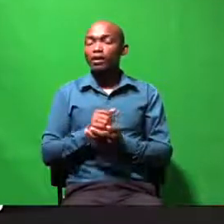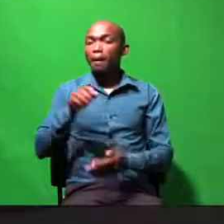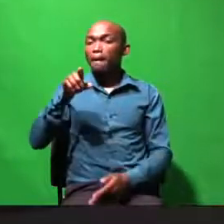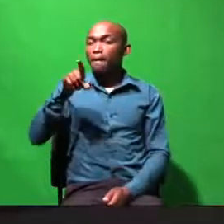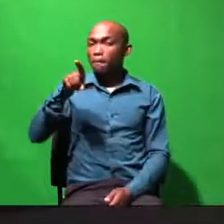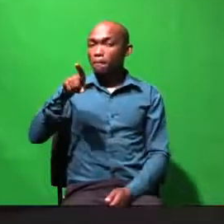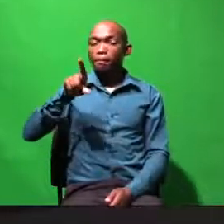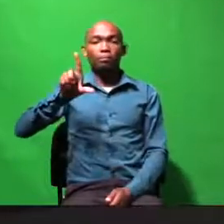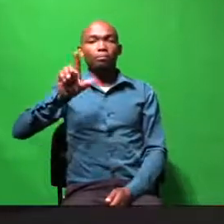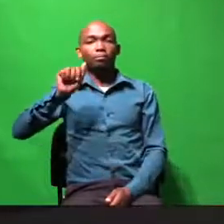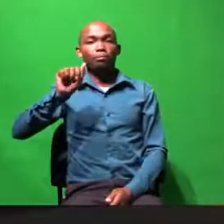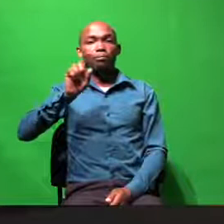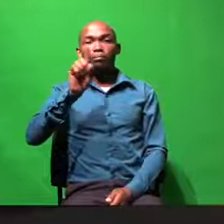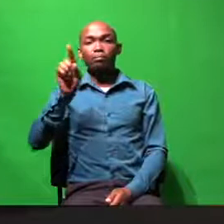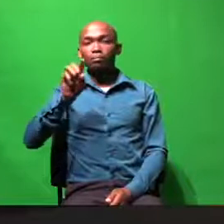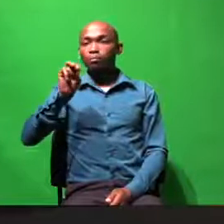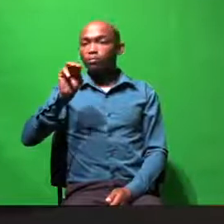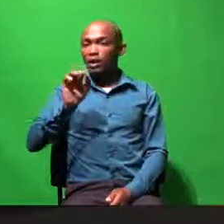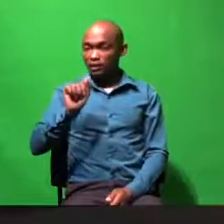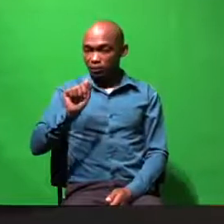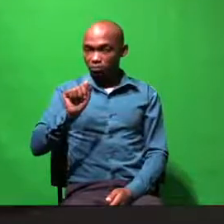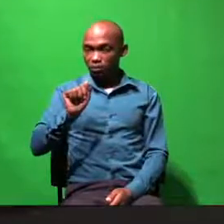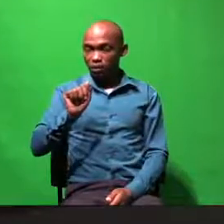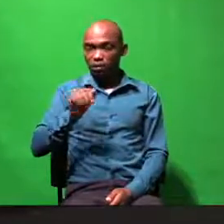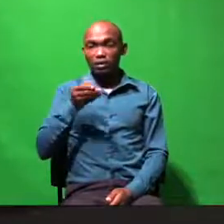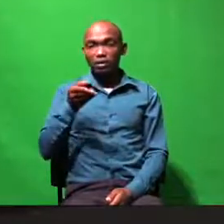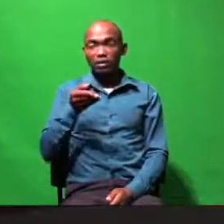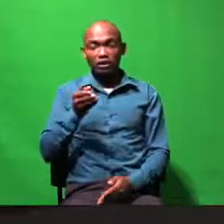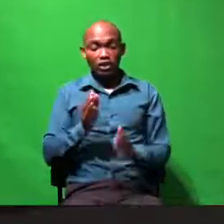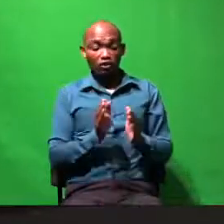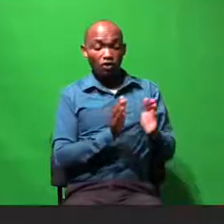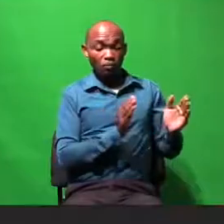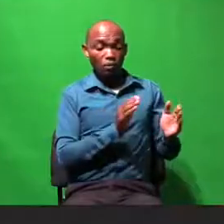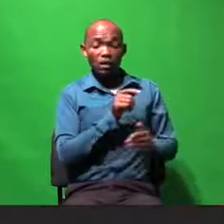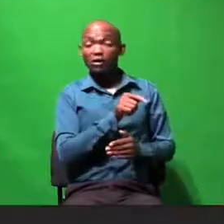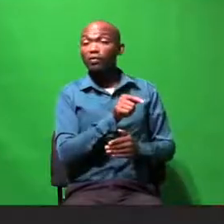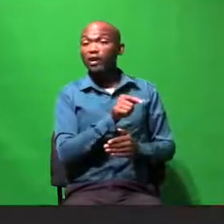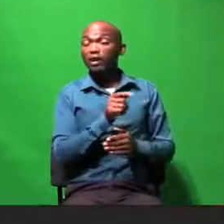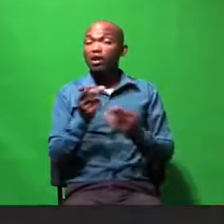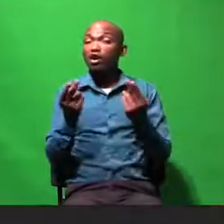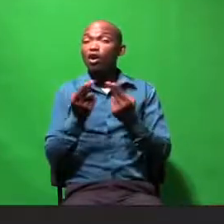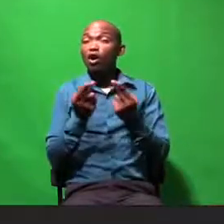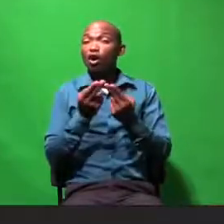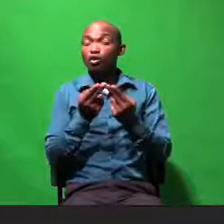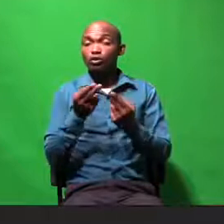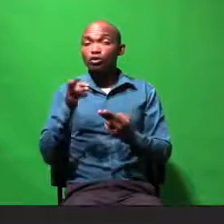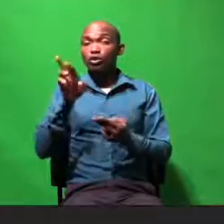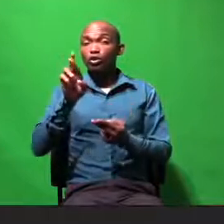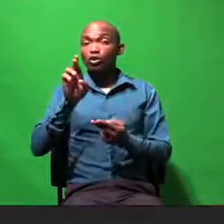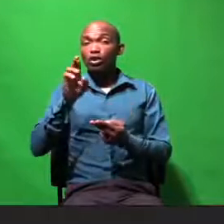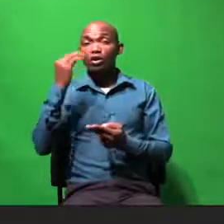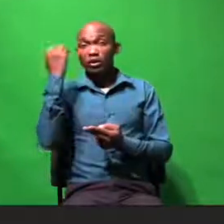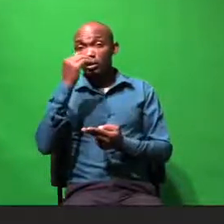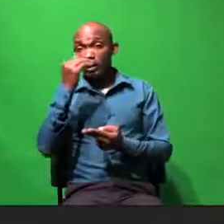plasma protein. Plasma protein will remain there. As well, ready blood